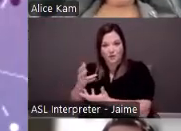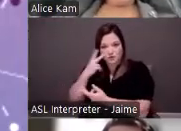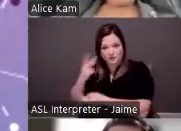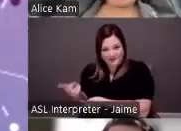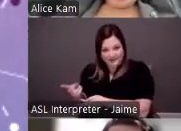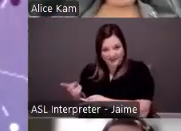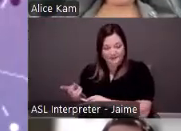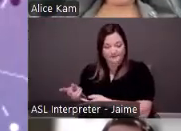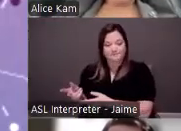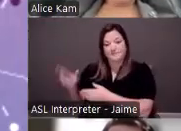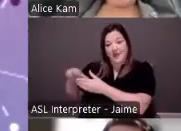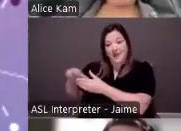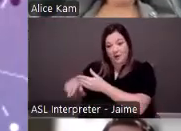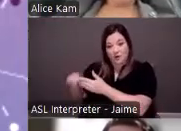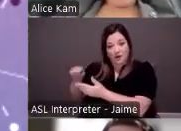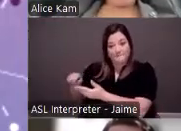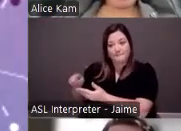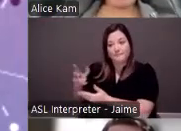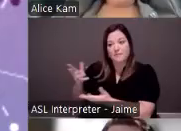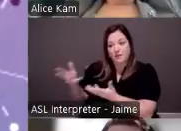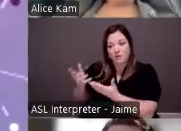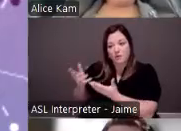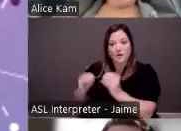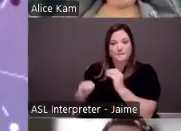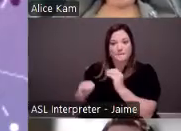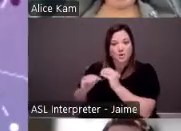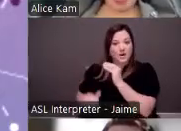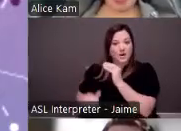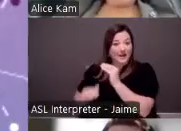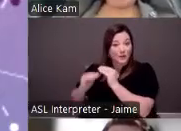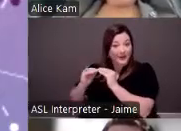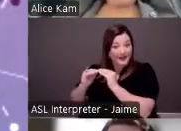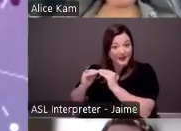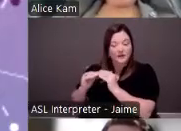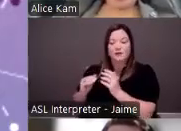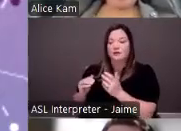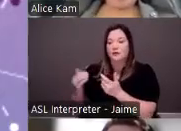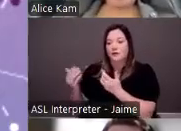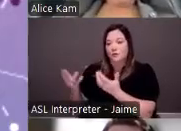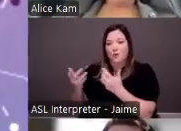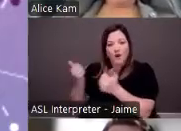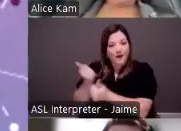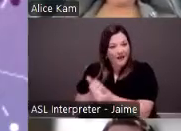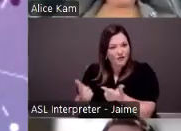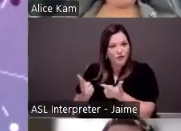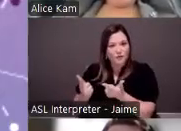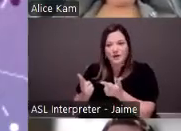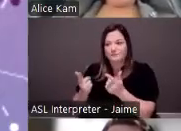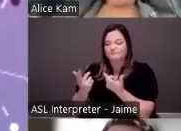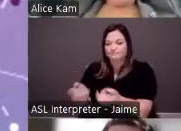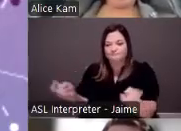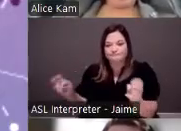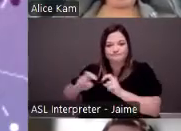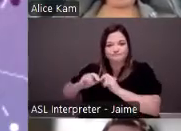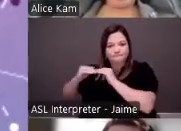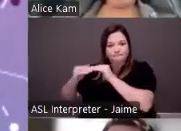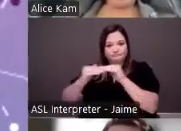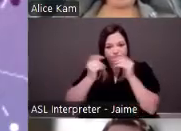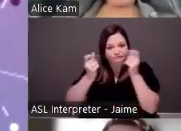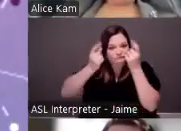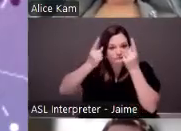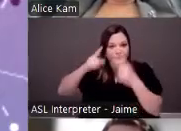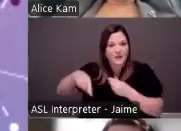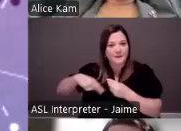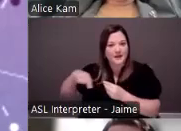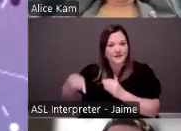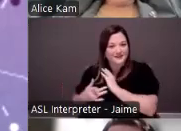that we want to see is like we want to promote equity. We want to have everyone to be on the same table in terms of this technology development.